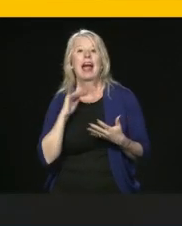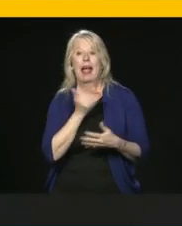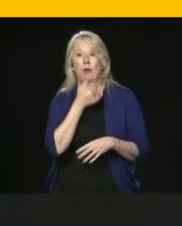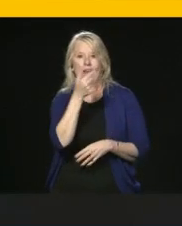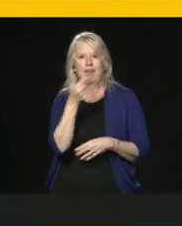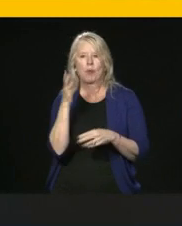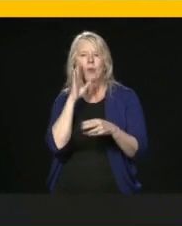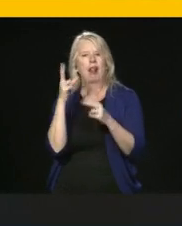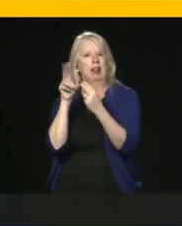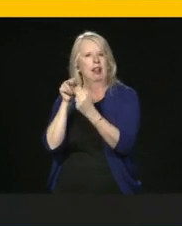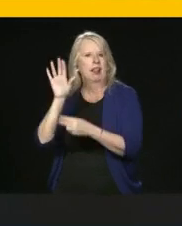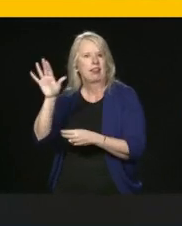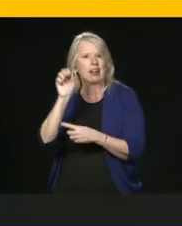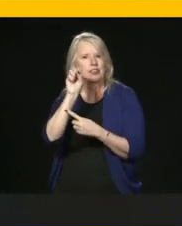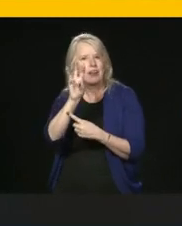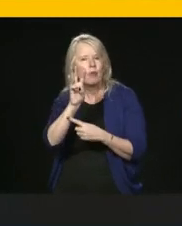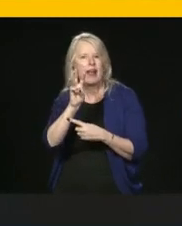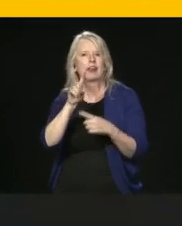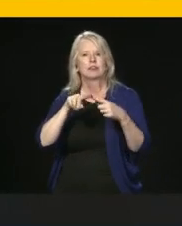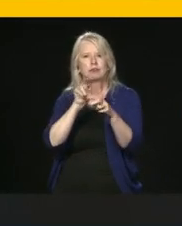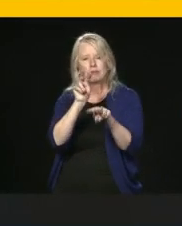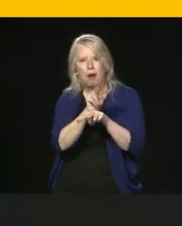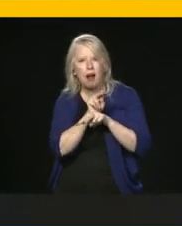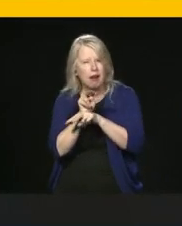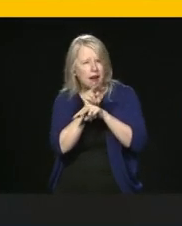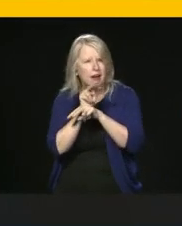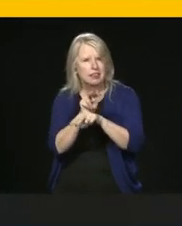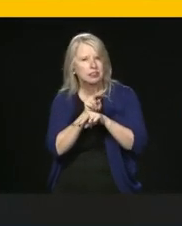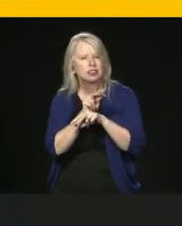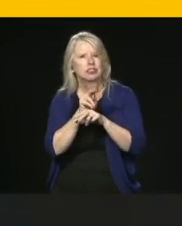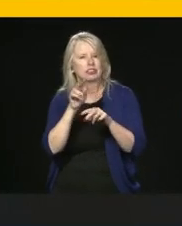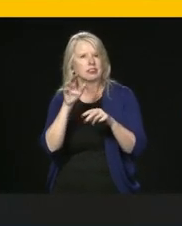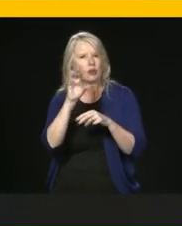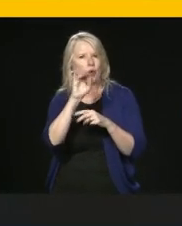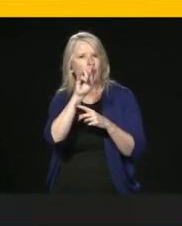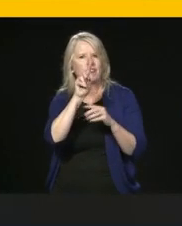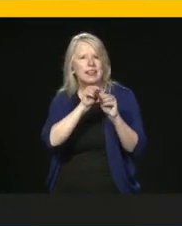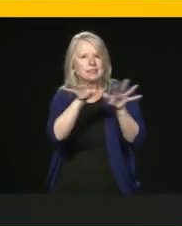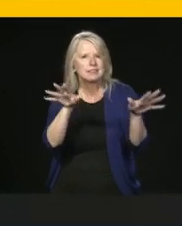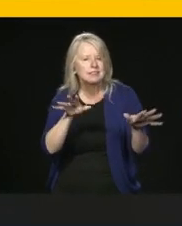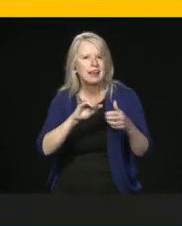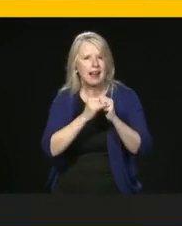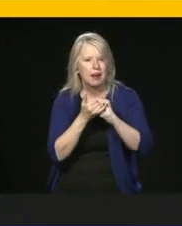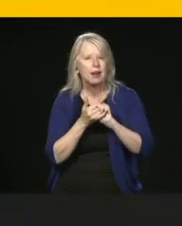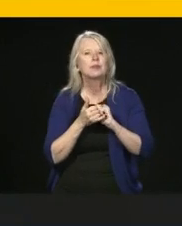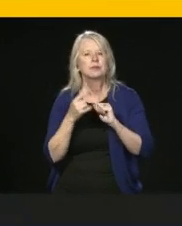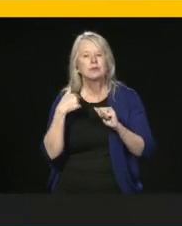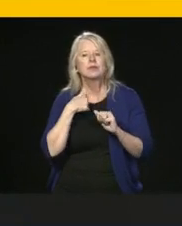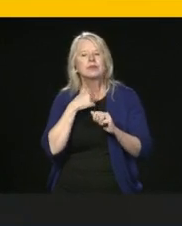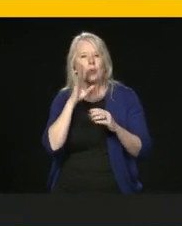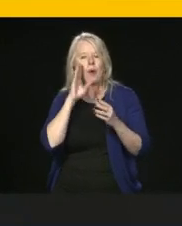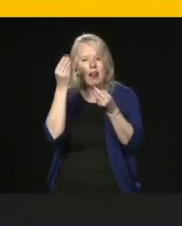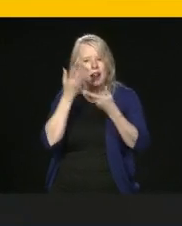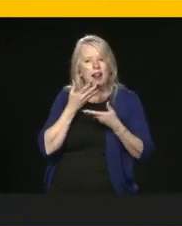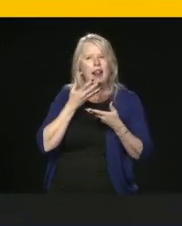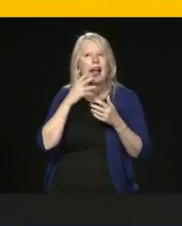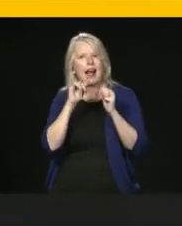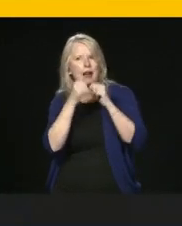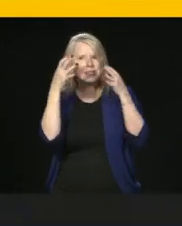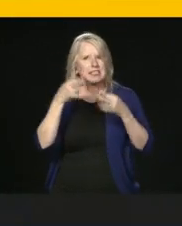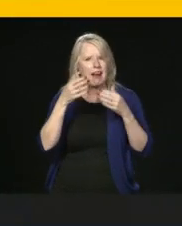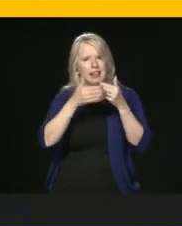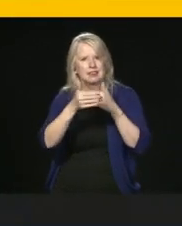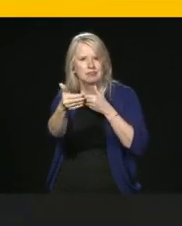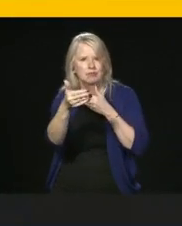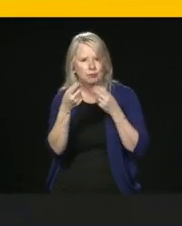monitoring of COVID-19 spread and to inform future federal decisions related to the virus. Nous